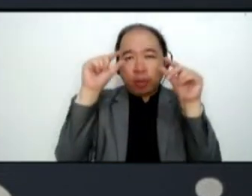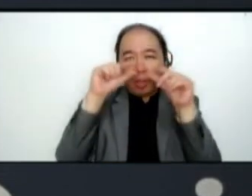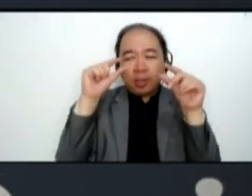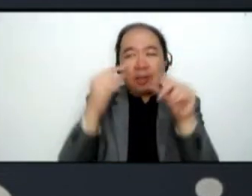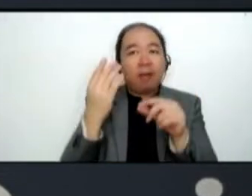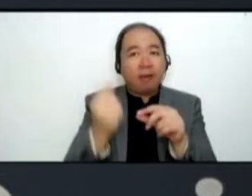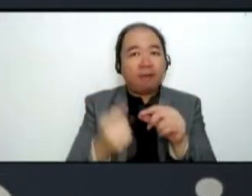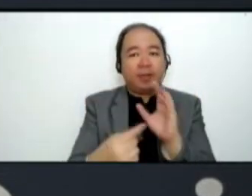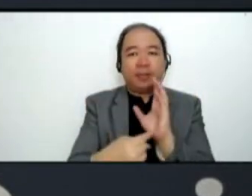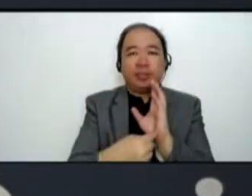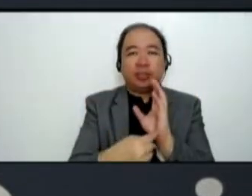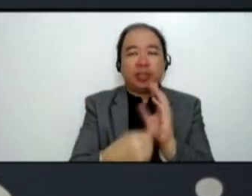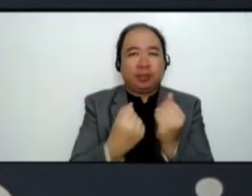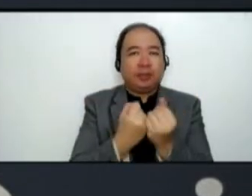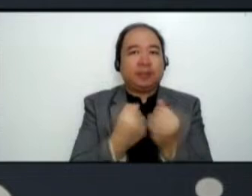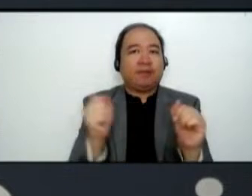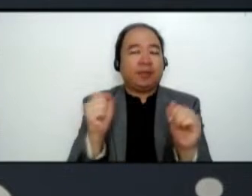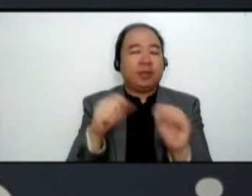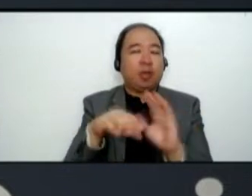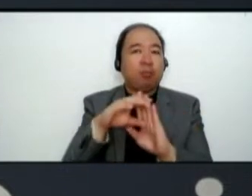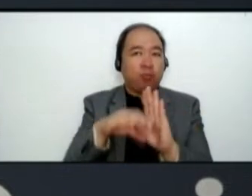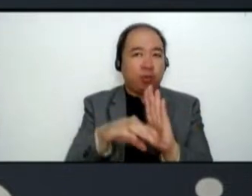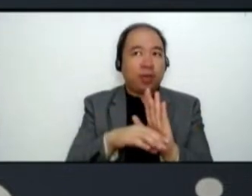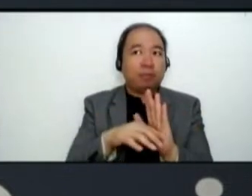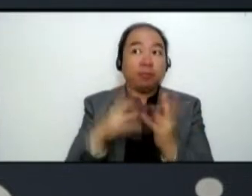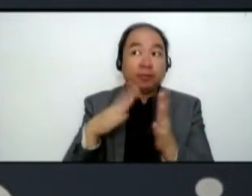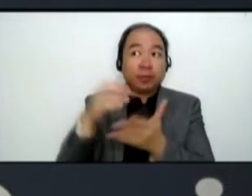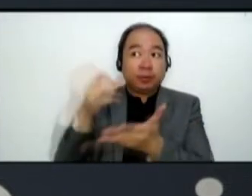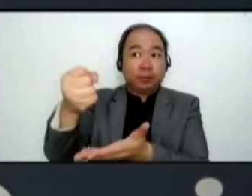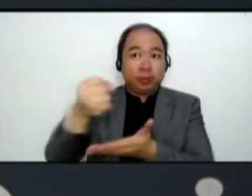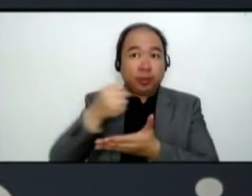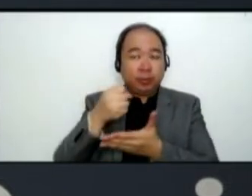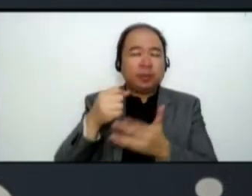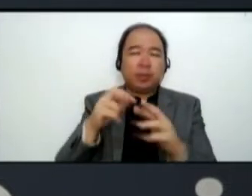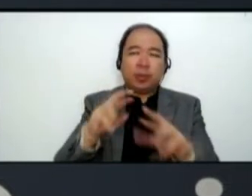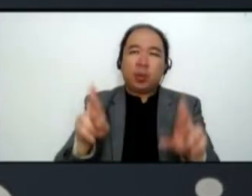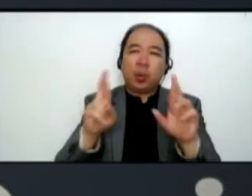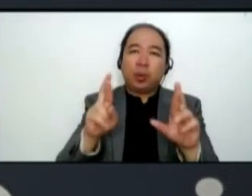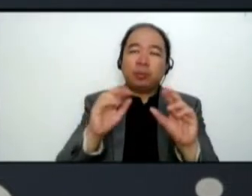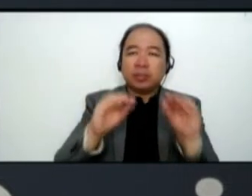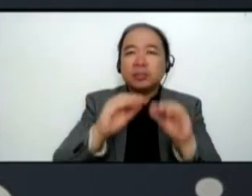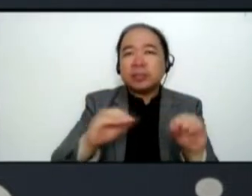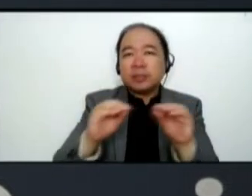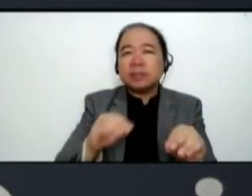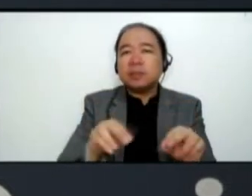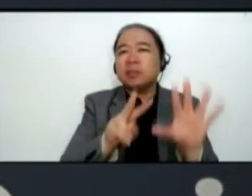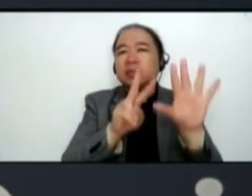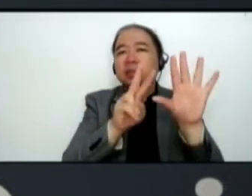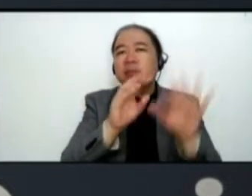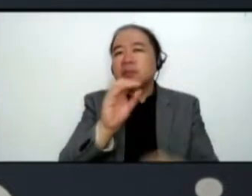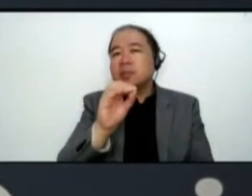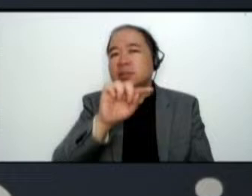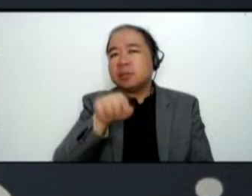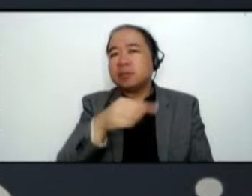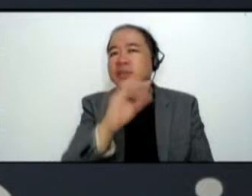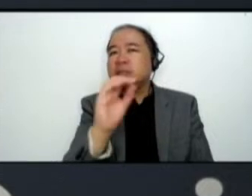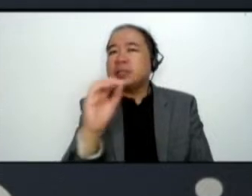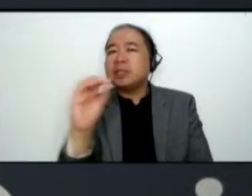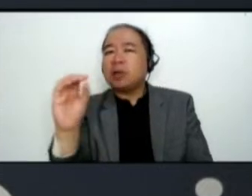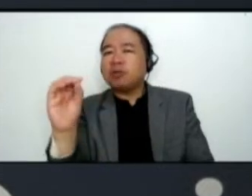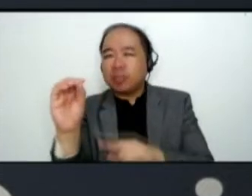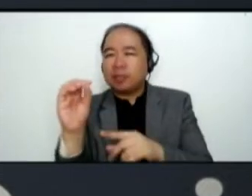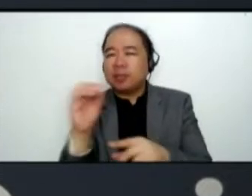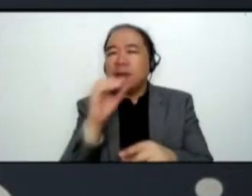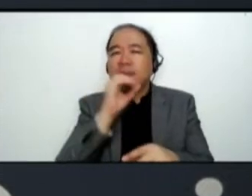program. We got a grant from them, and we are working to educate 70,000 seniors for digital safety. Now, it's a drop in the ocean, but the